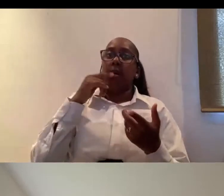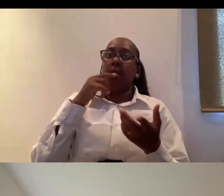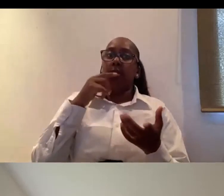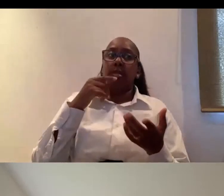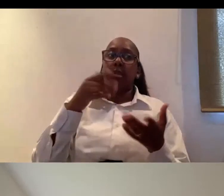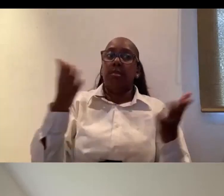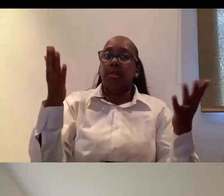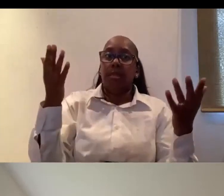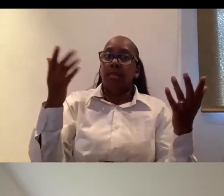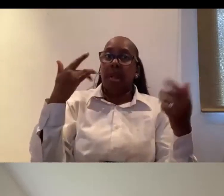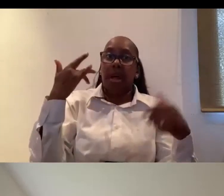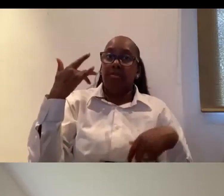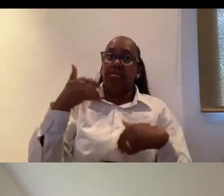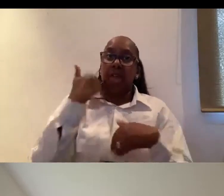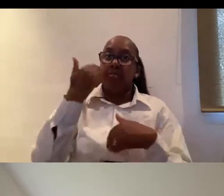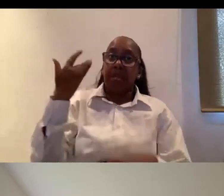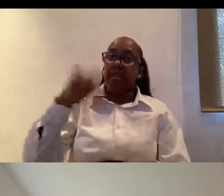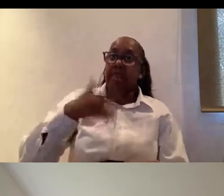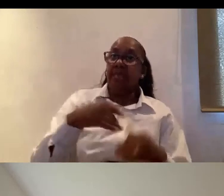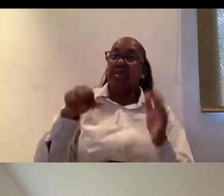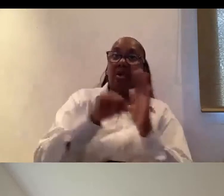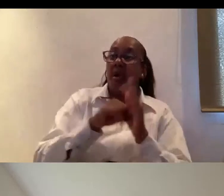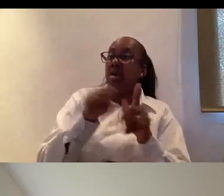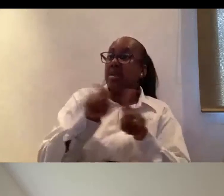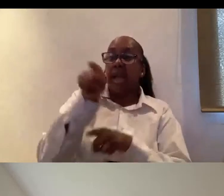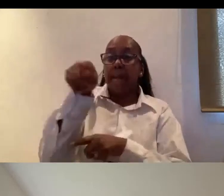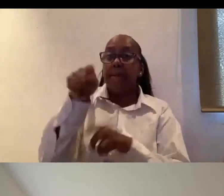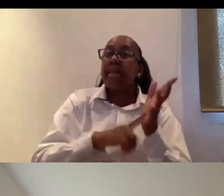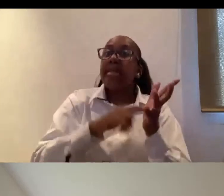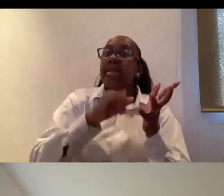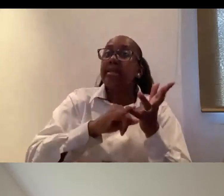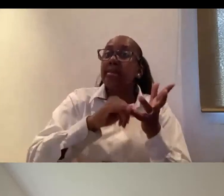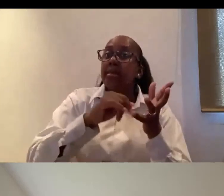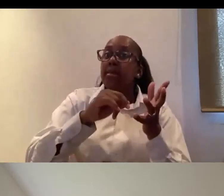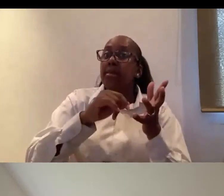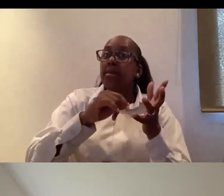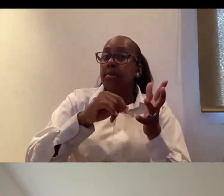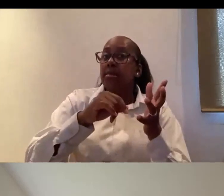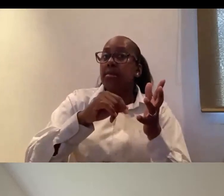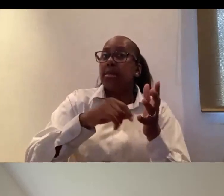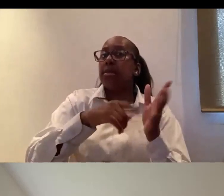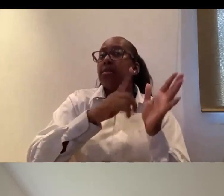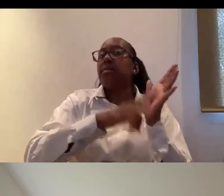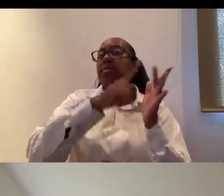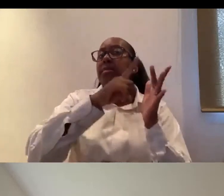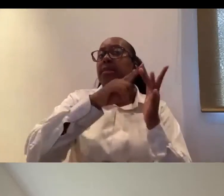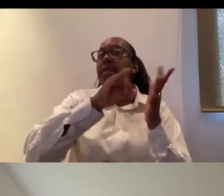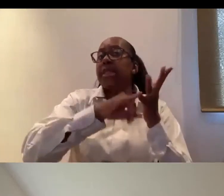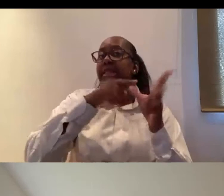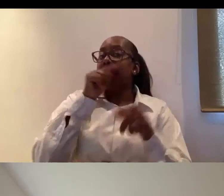of daily living. And Lisa has come today and describe a lot better than I can firsthand the symptoms